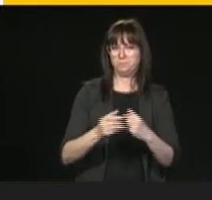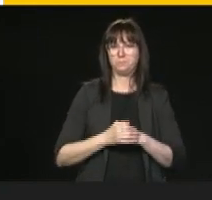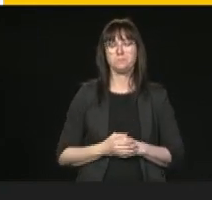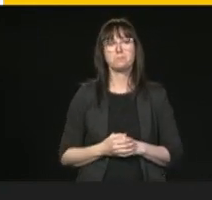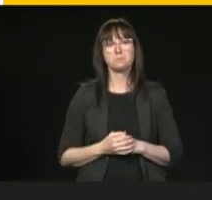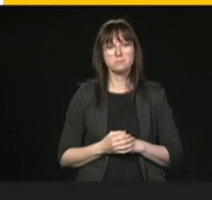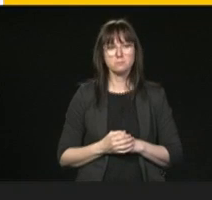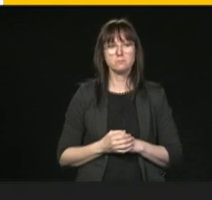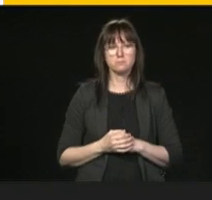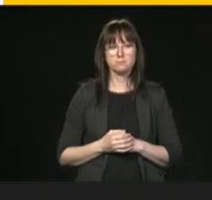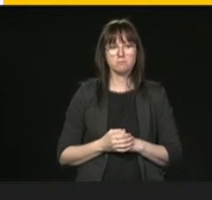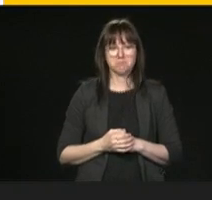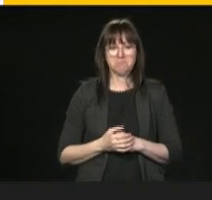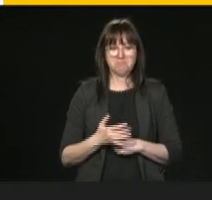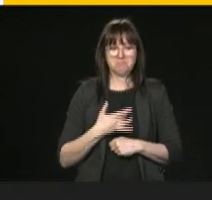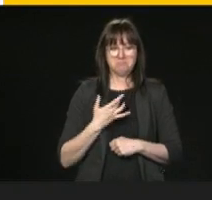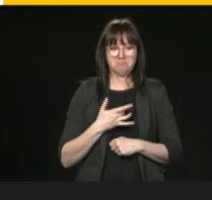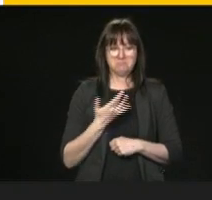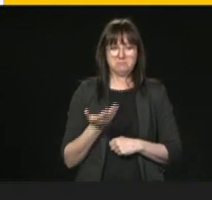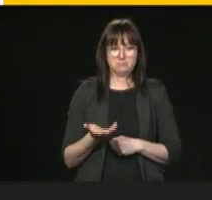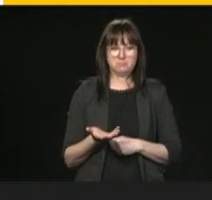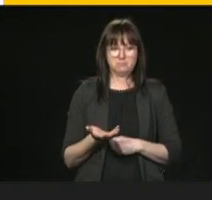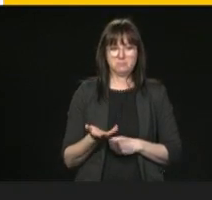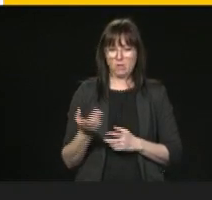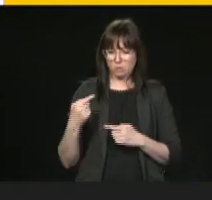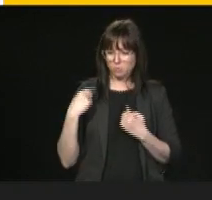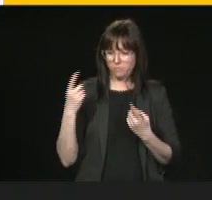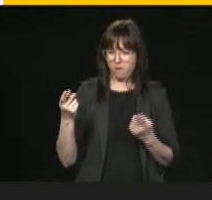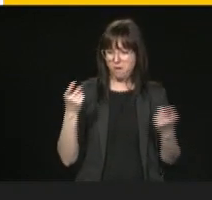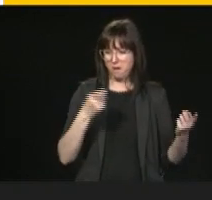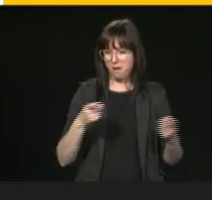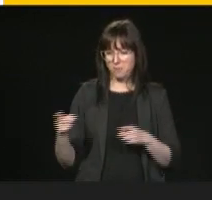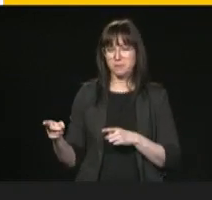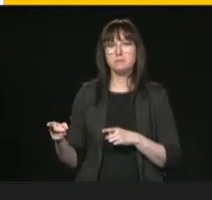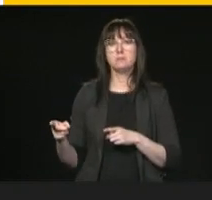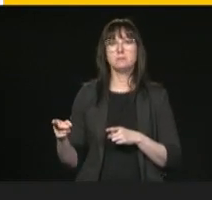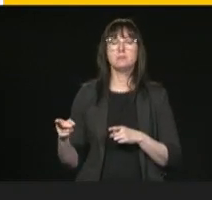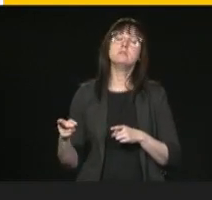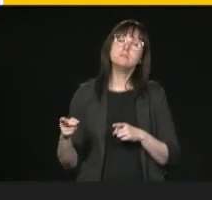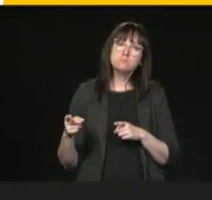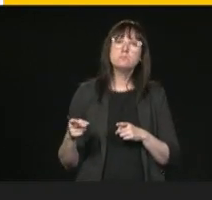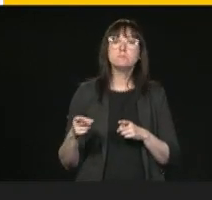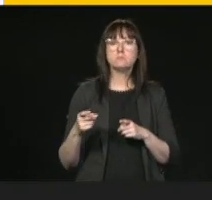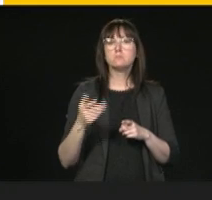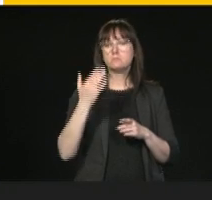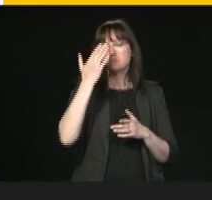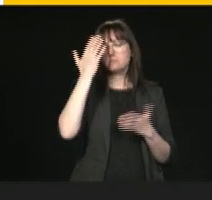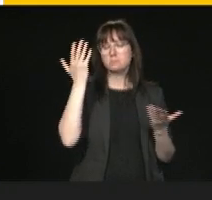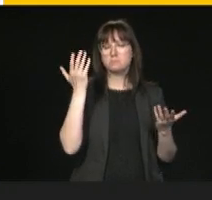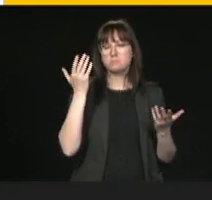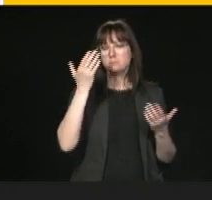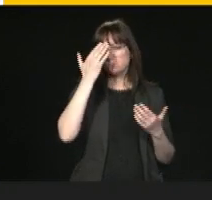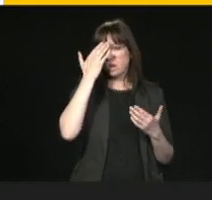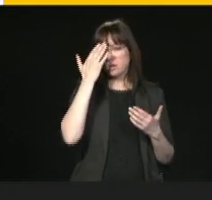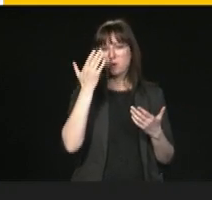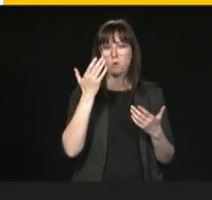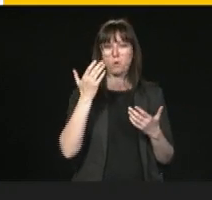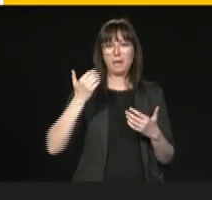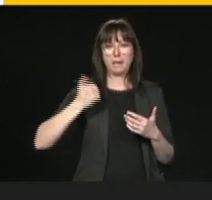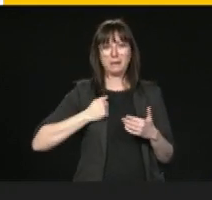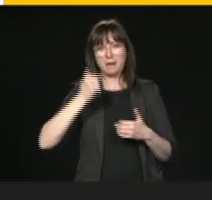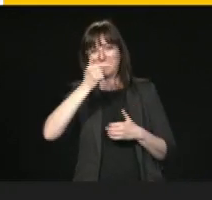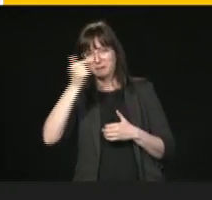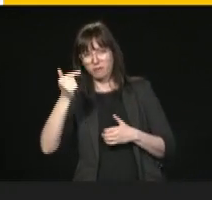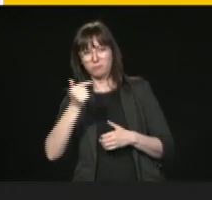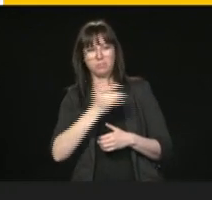So I think what is happening there is, of course, there's always a modest spread between Government of Canada and provincial interest rates, but interest